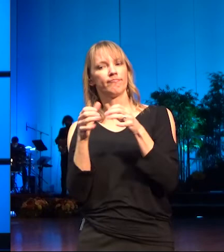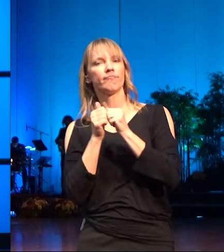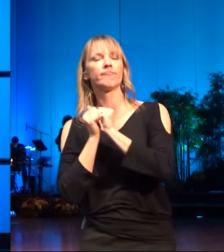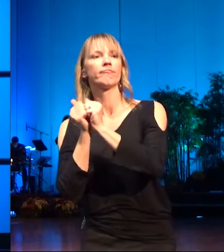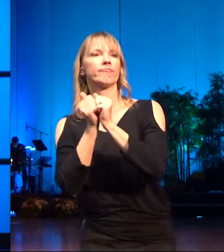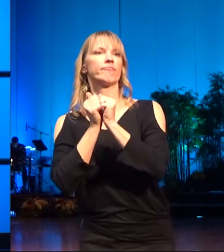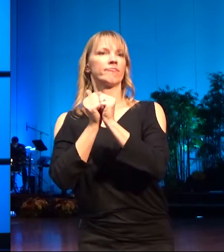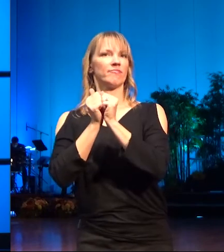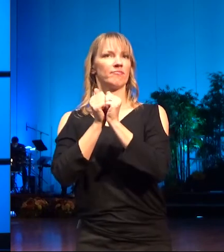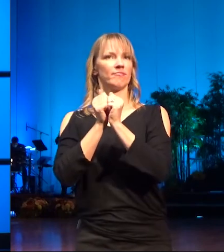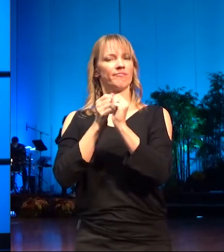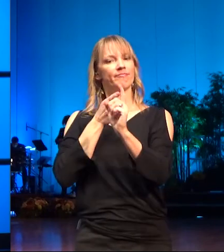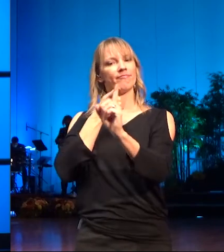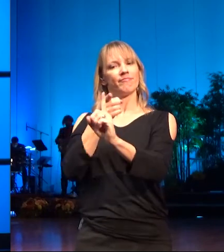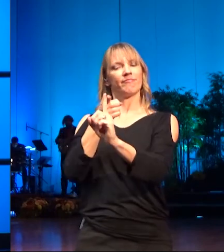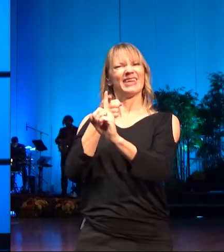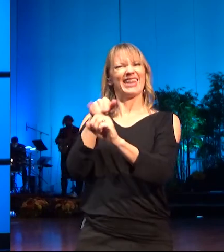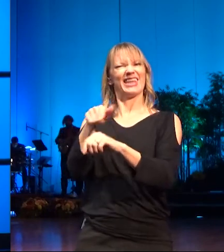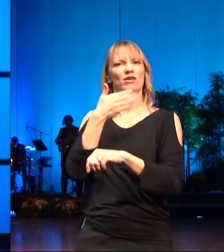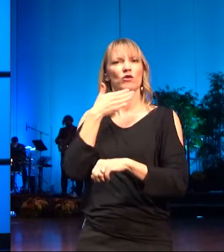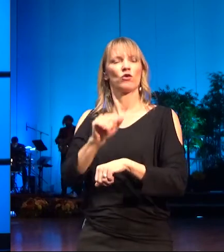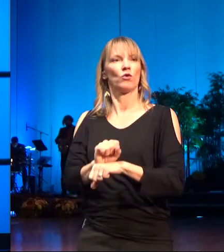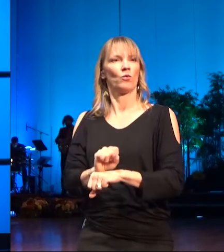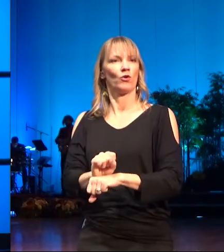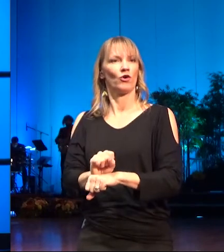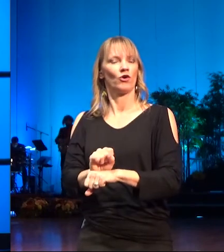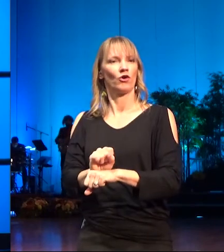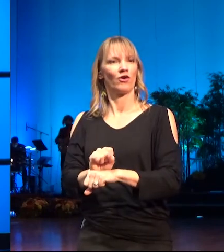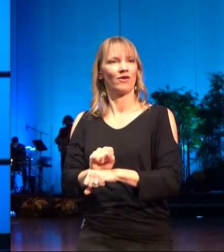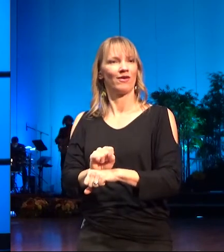be about this good work.